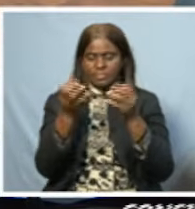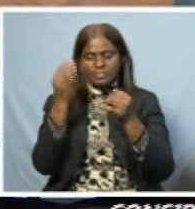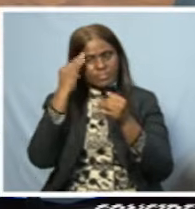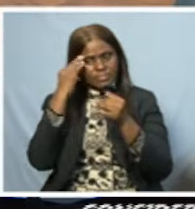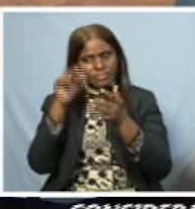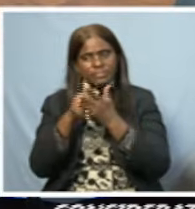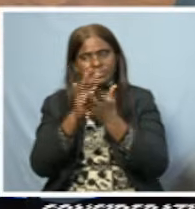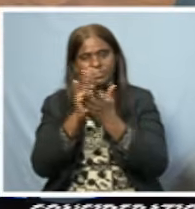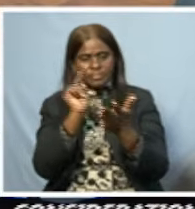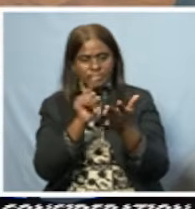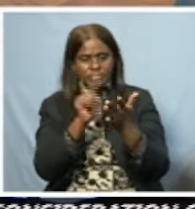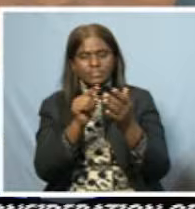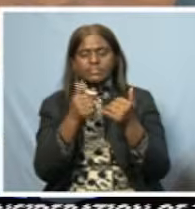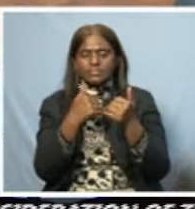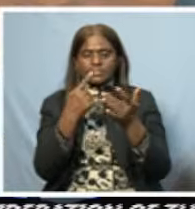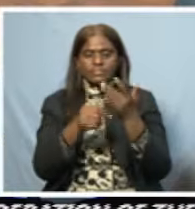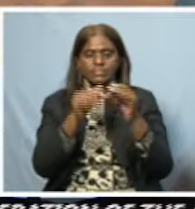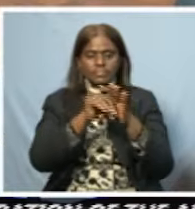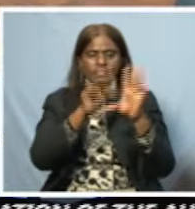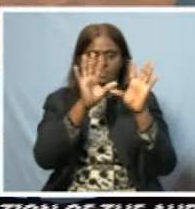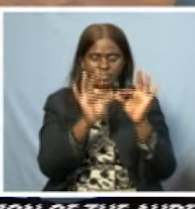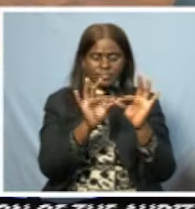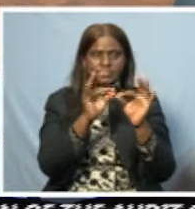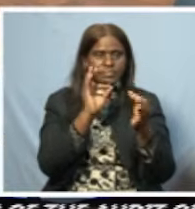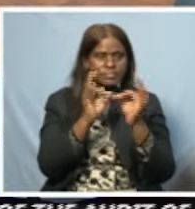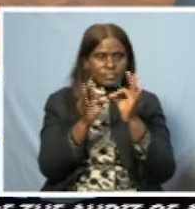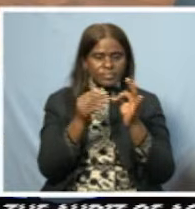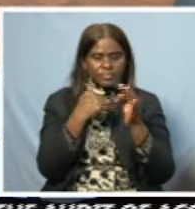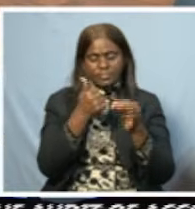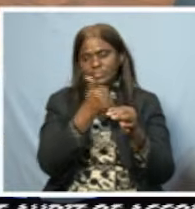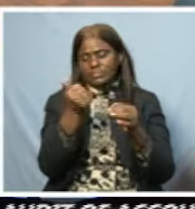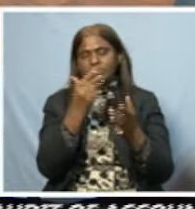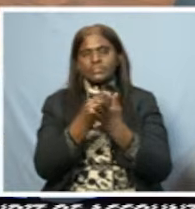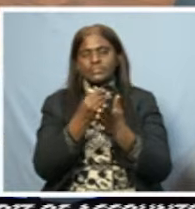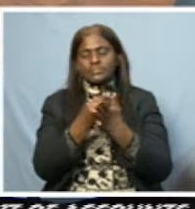know how much you have in that account, if there is any money,